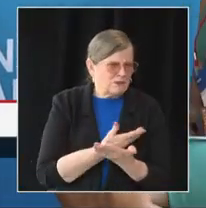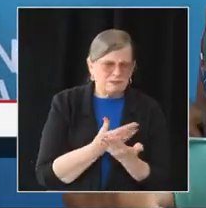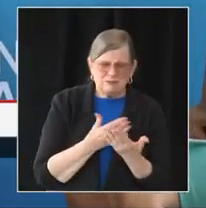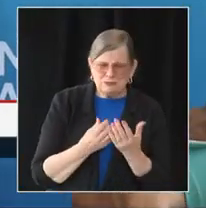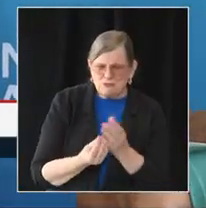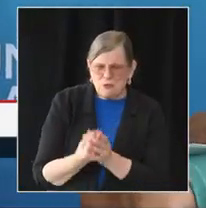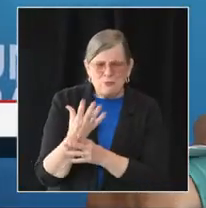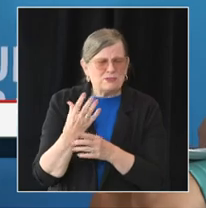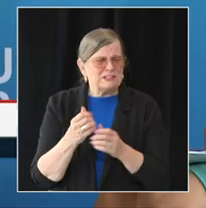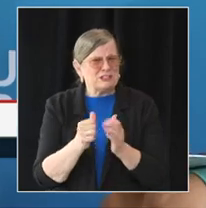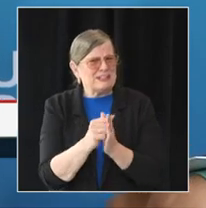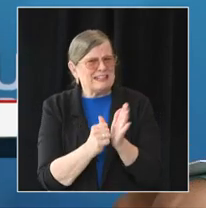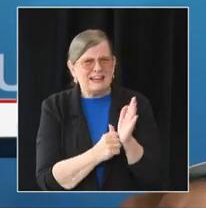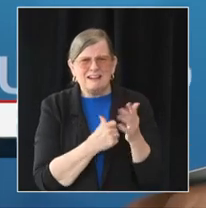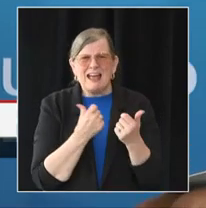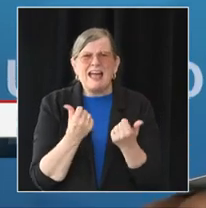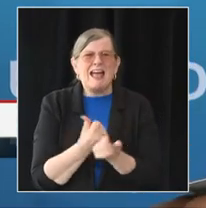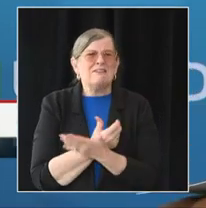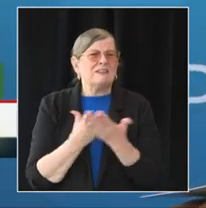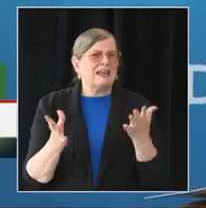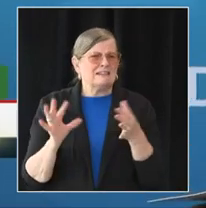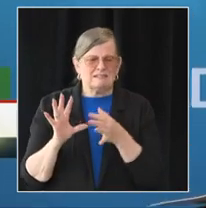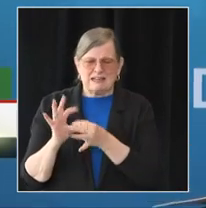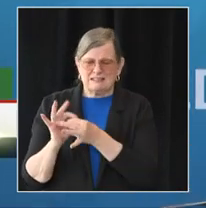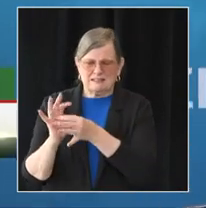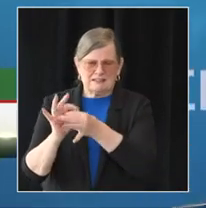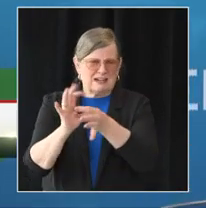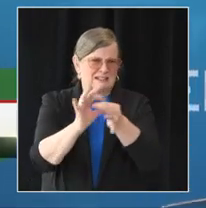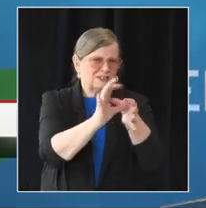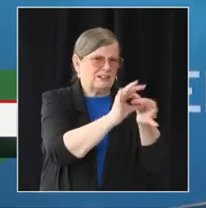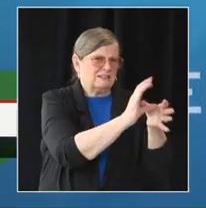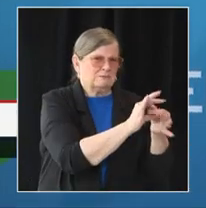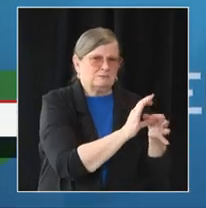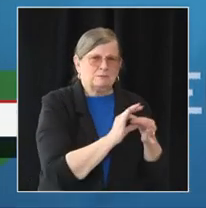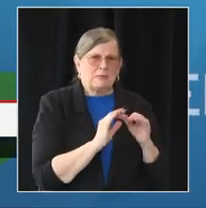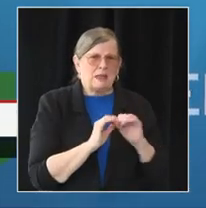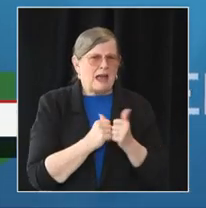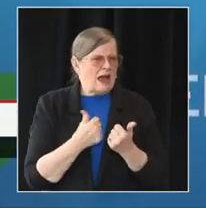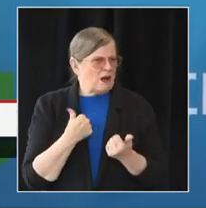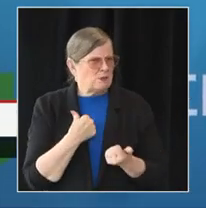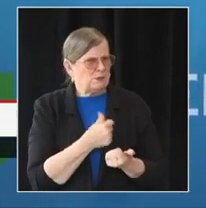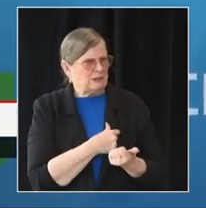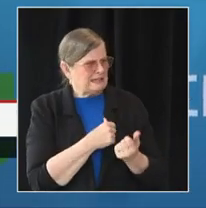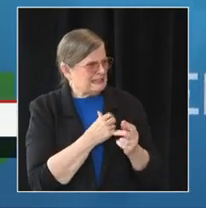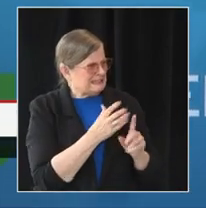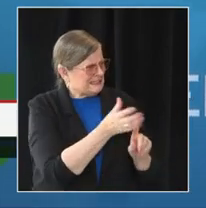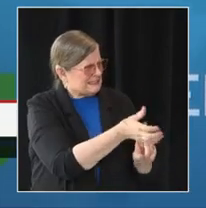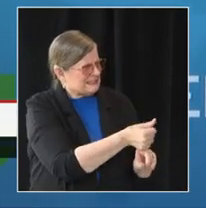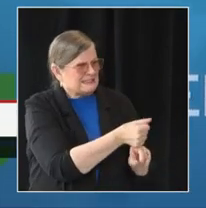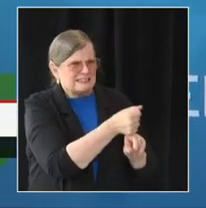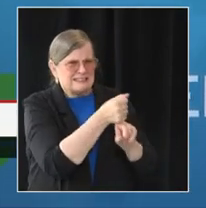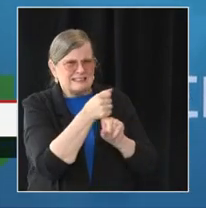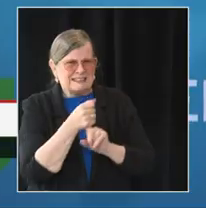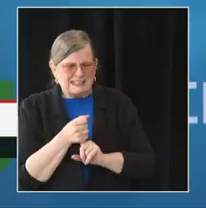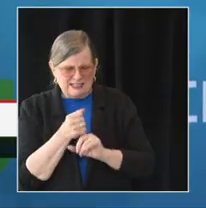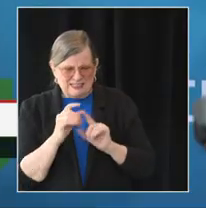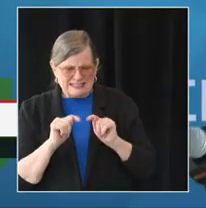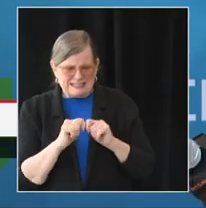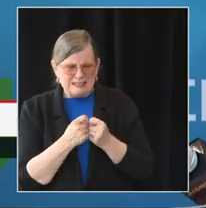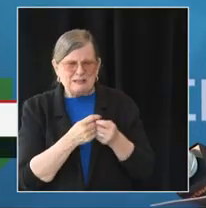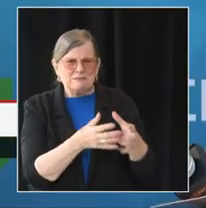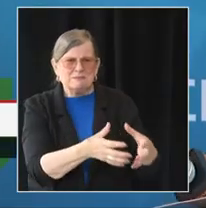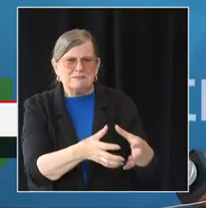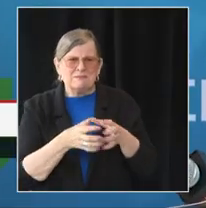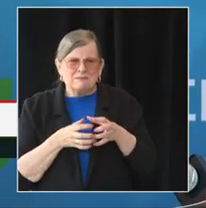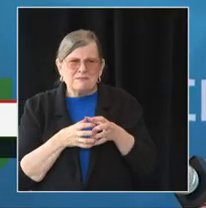all hang together. And how did we finally do it? Persistence, never giving up, and always